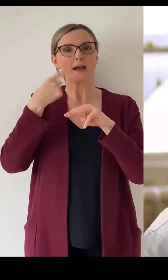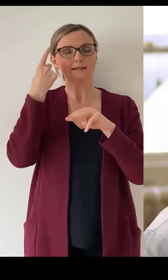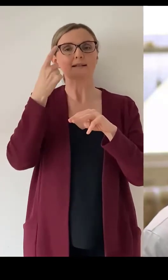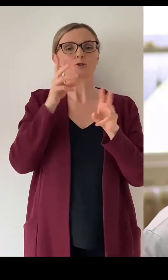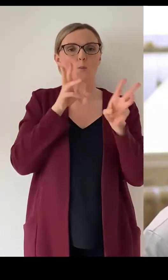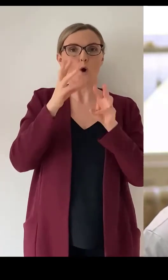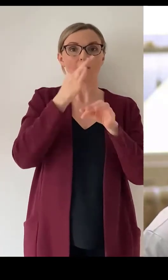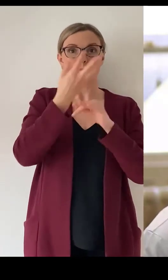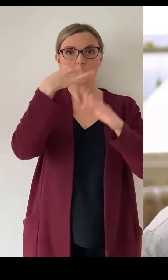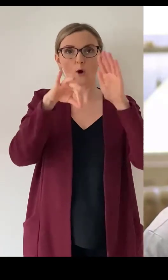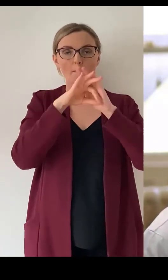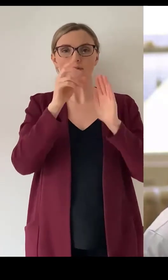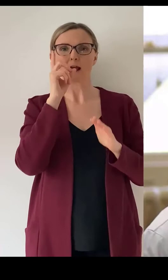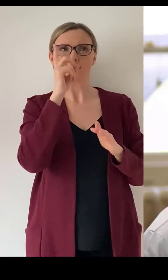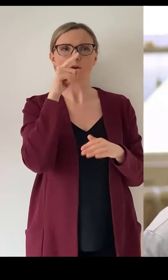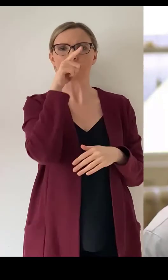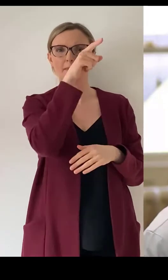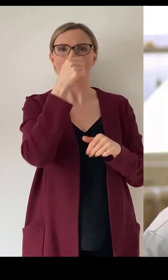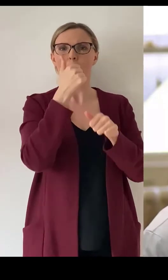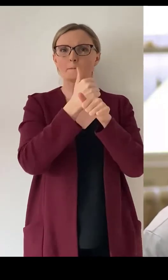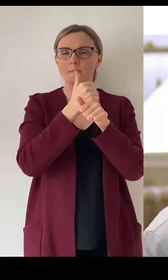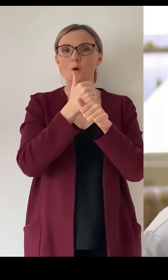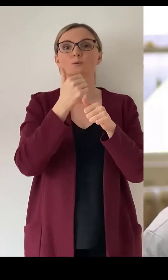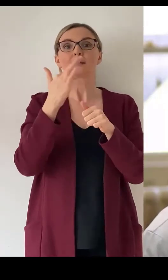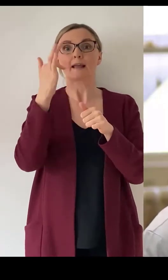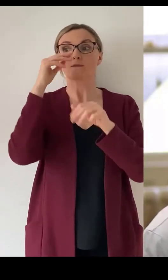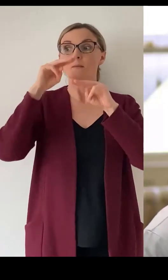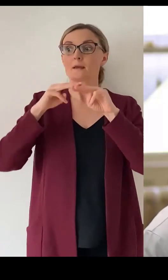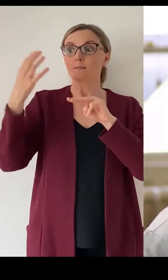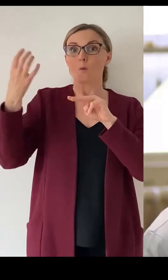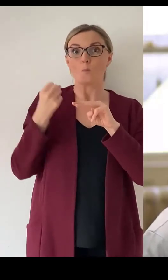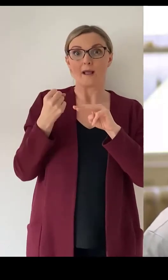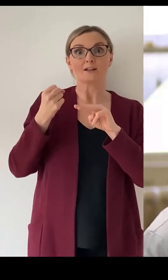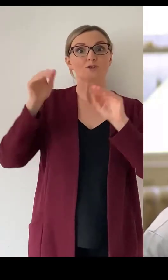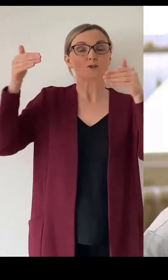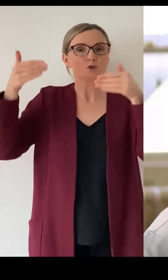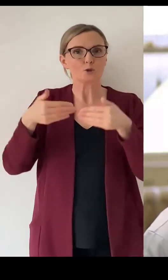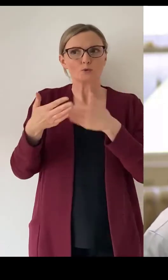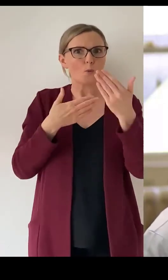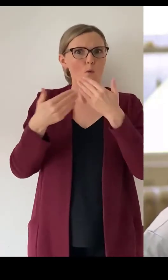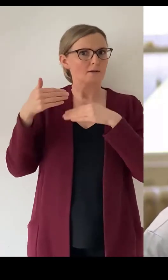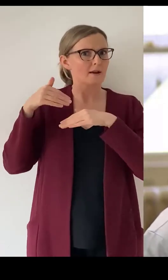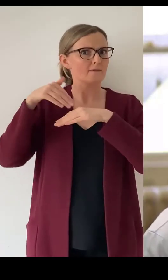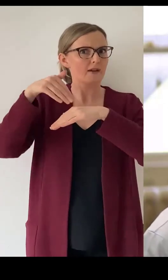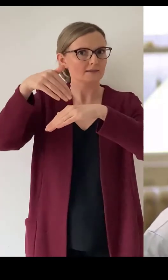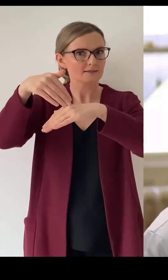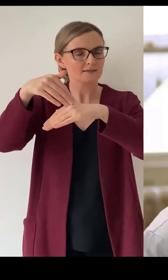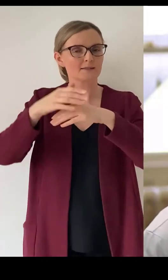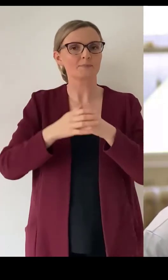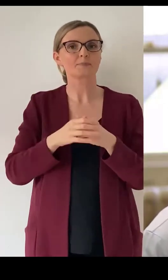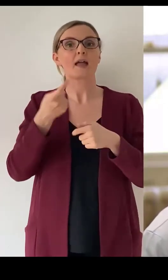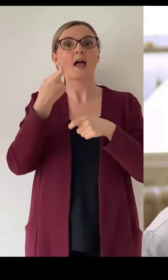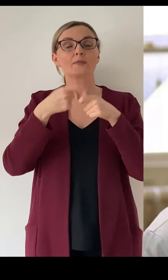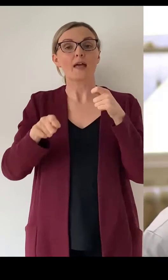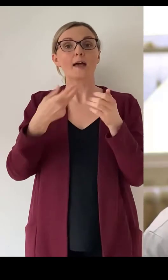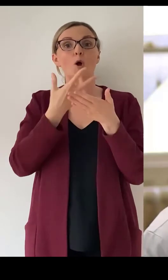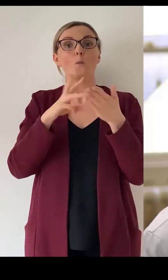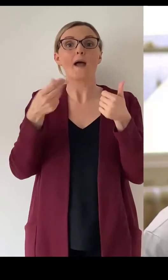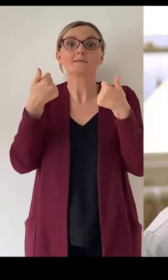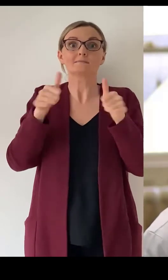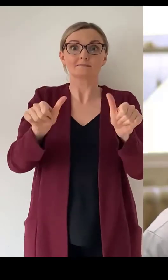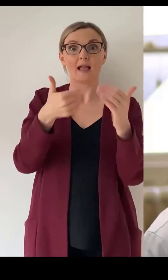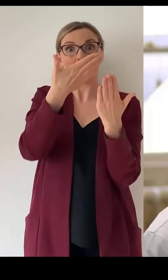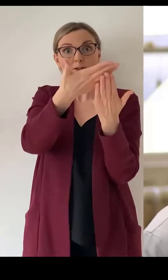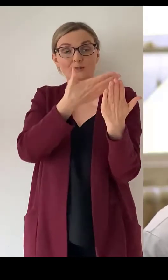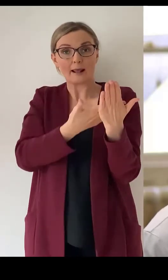likely effects of various rates that would be introduced. And then subsequent to that, when the legislation was brought in, I